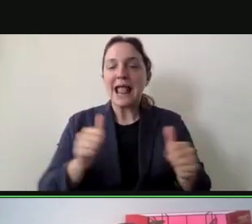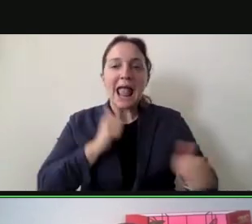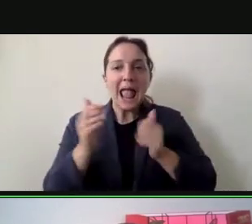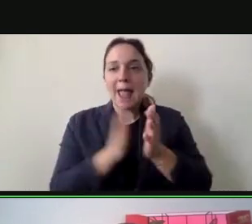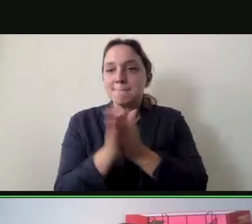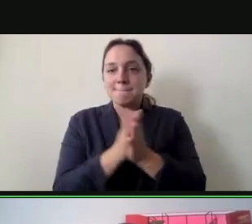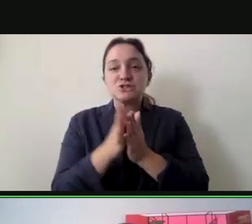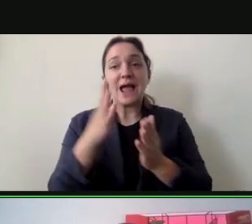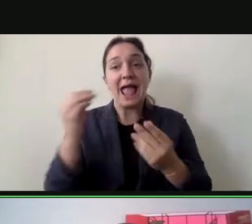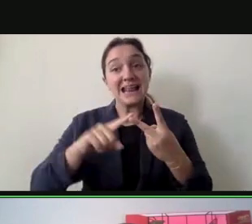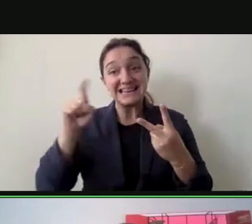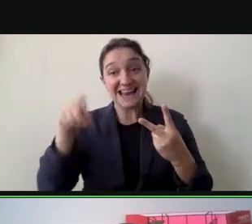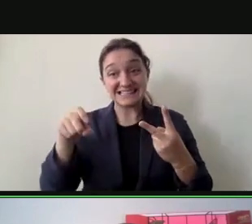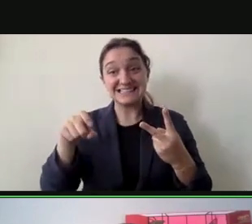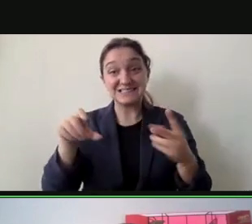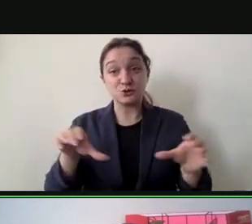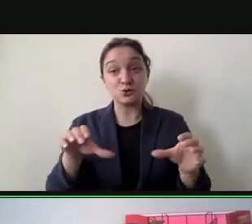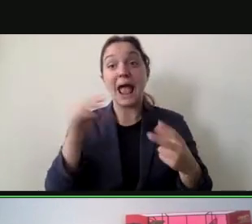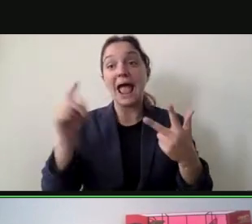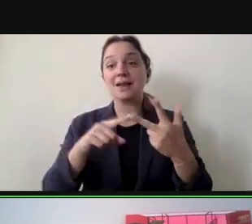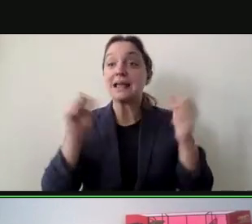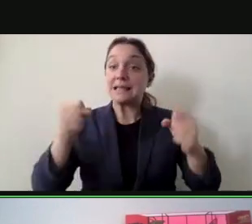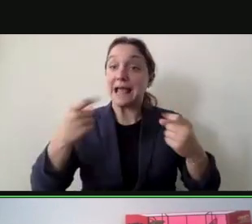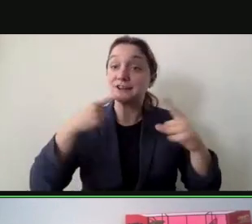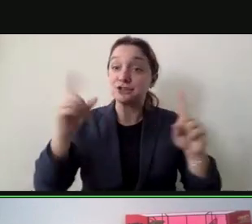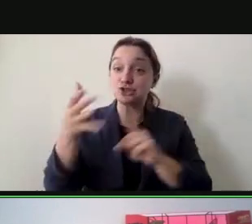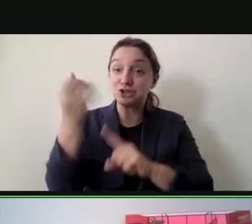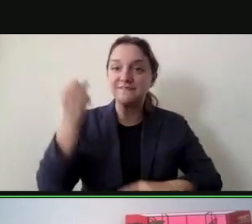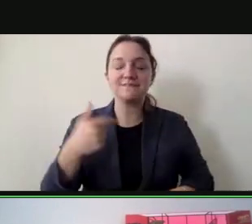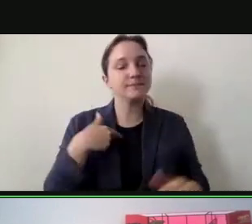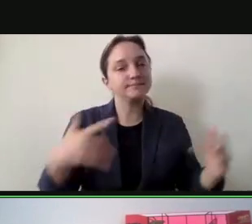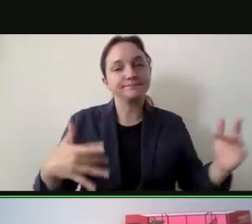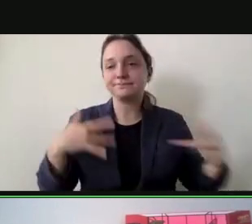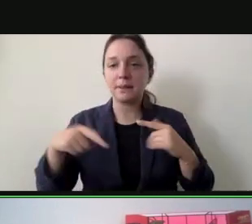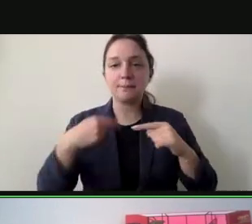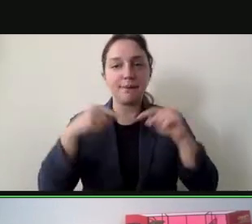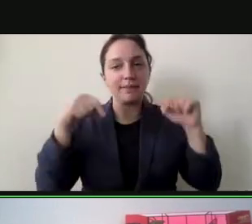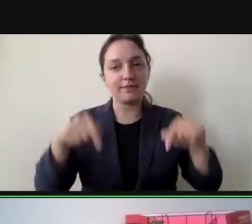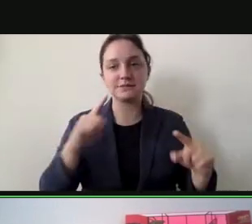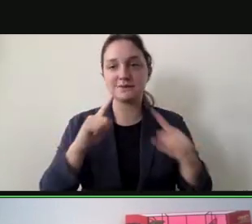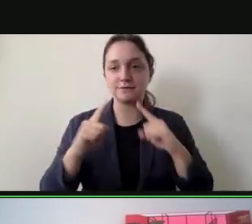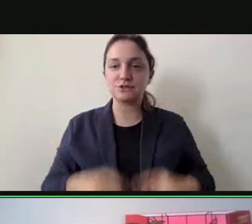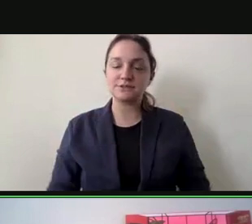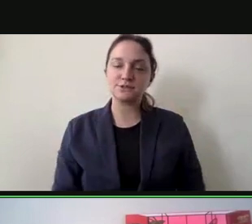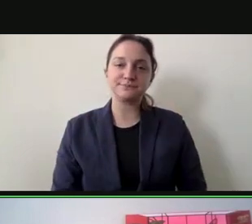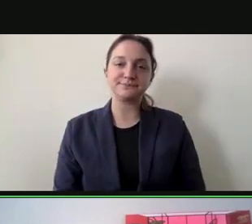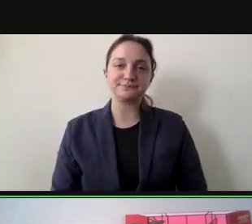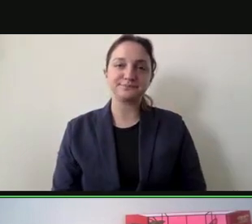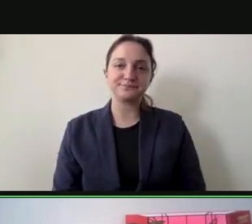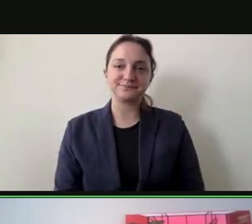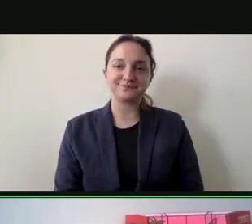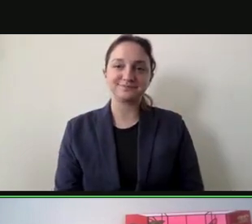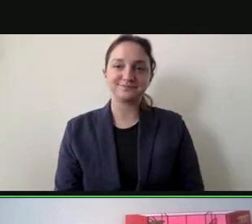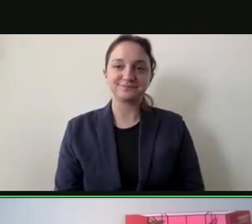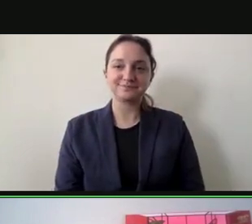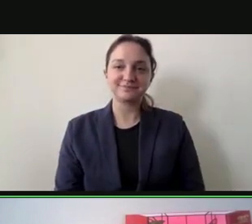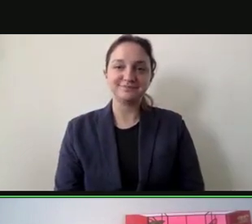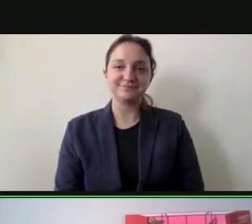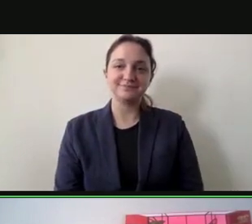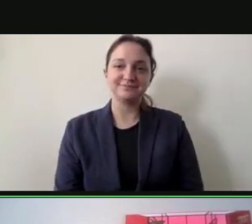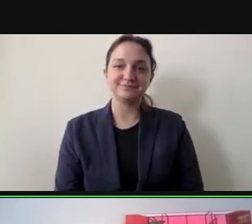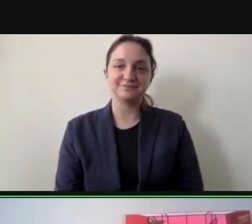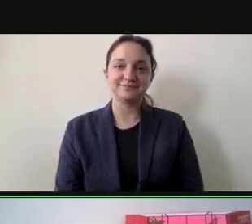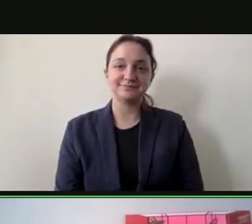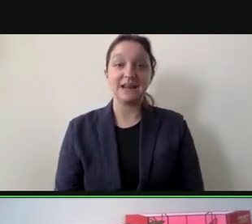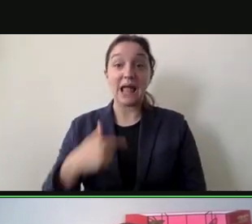necessary and achievable. I'm so excited about this conversation. I'm so excited that I